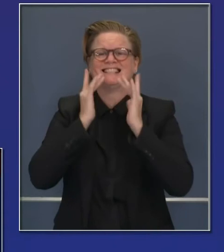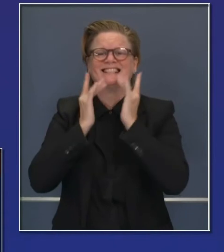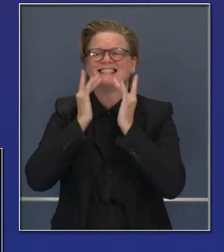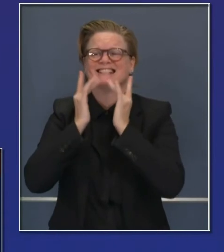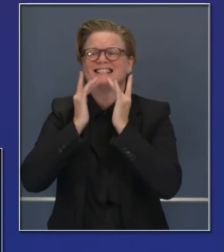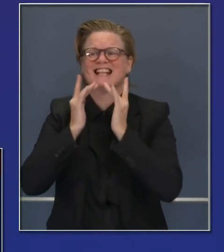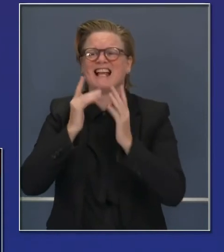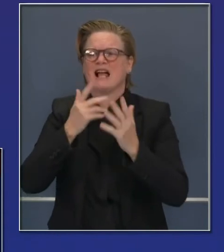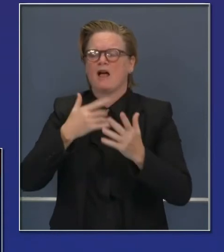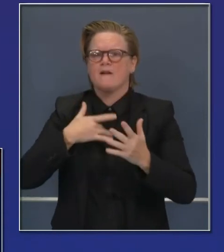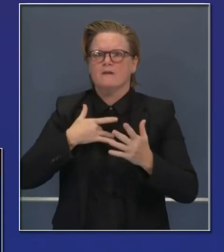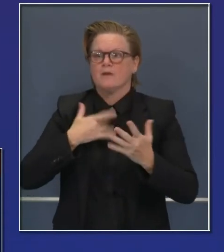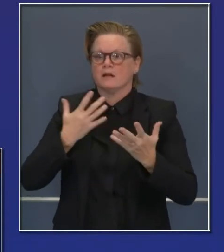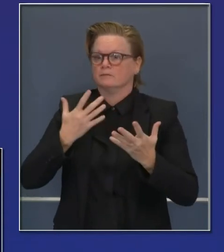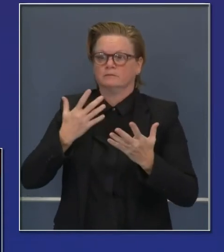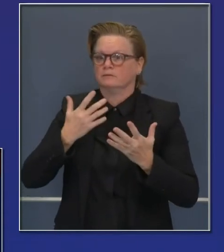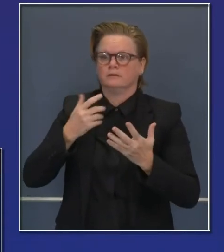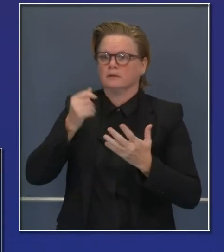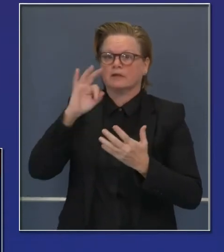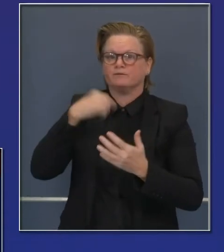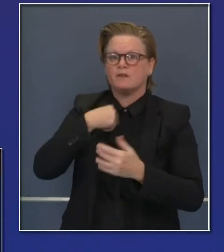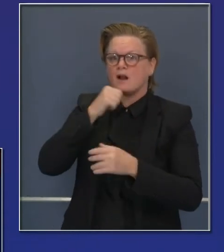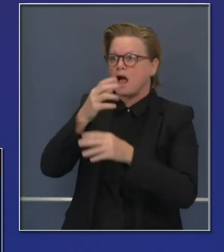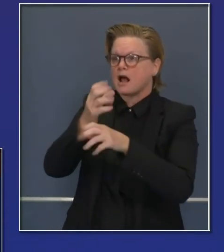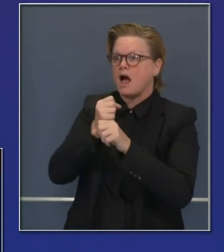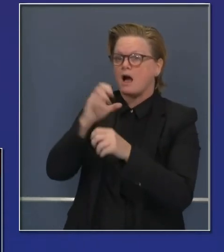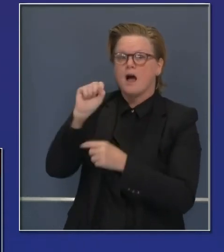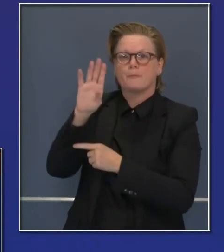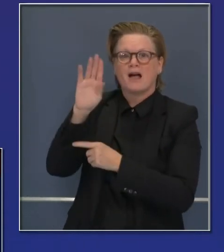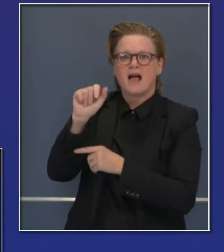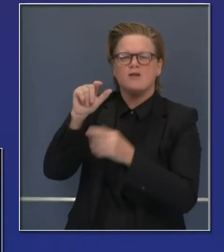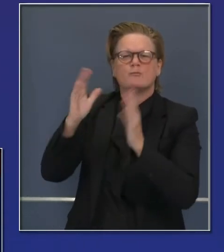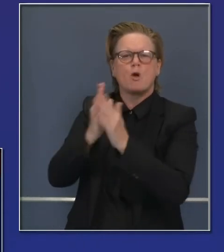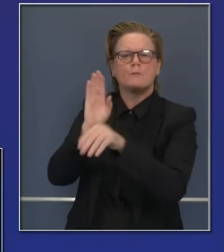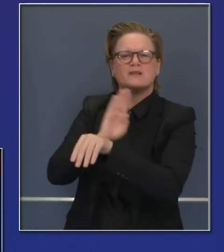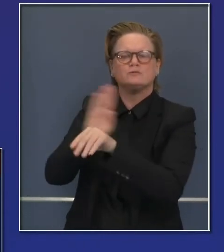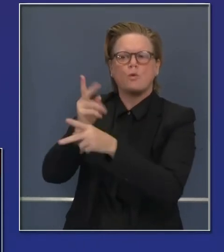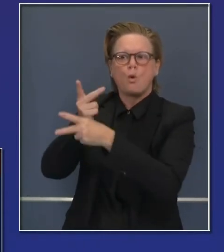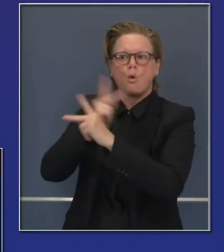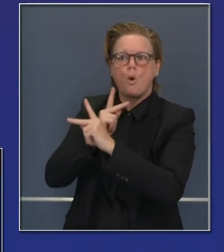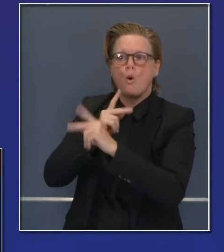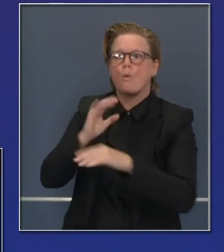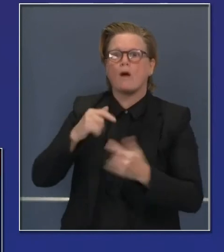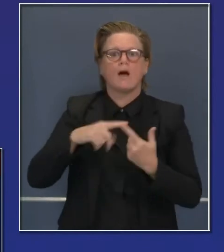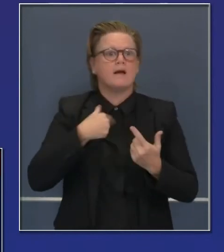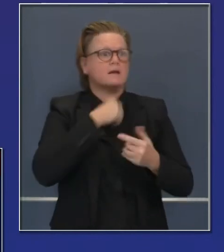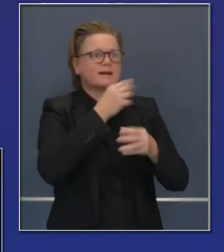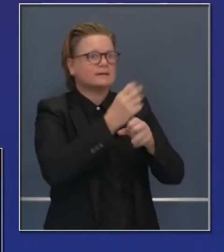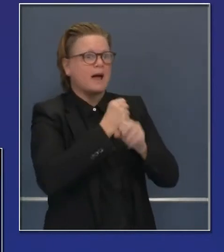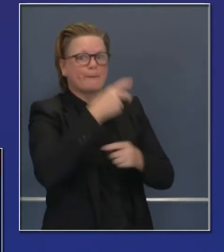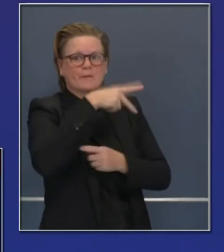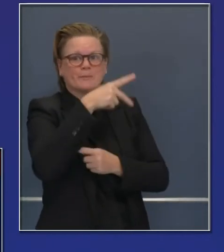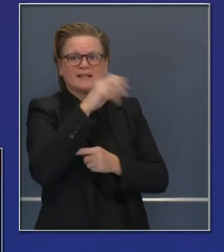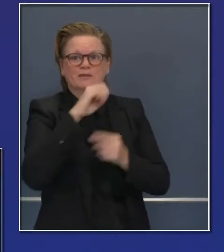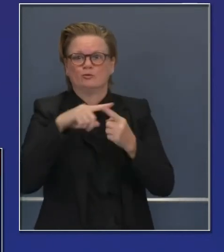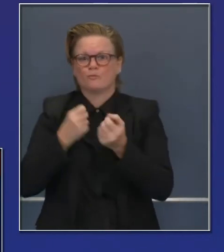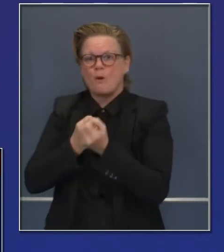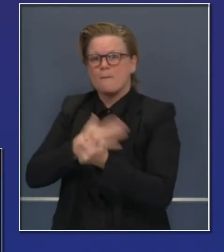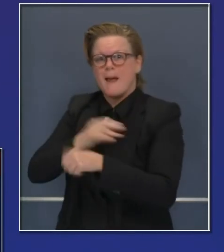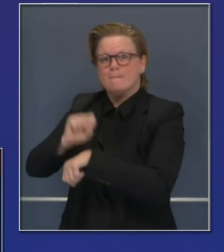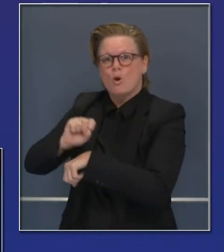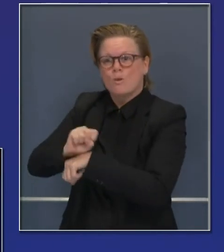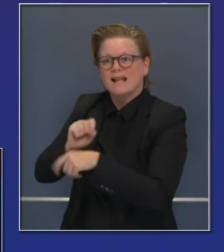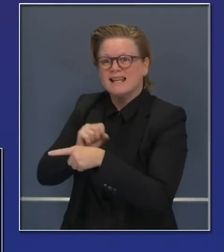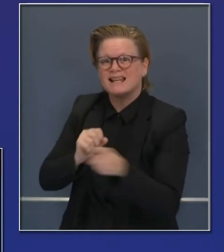loan and you weren't able to get those PPP loans, which we hope to get extended when Congress finally acts to extend